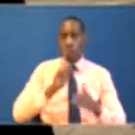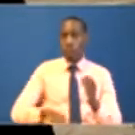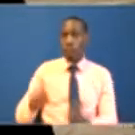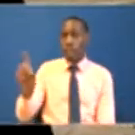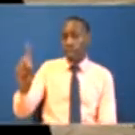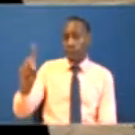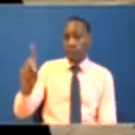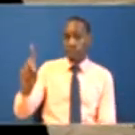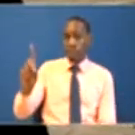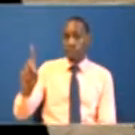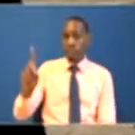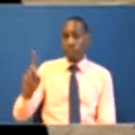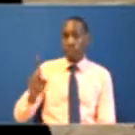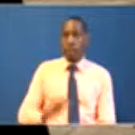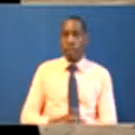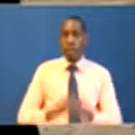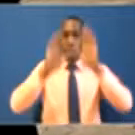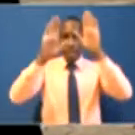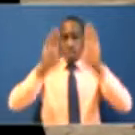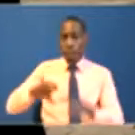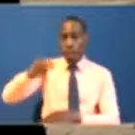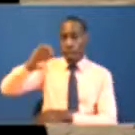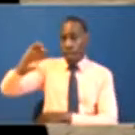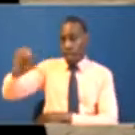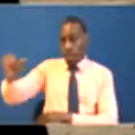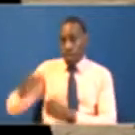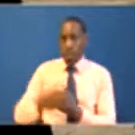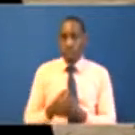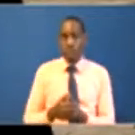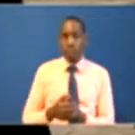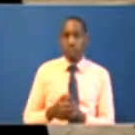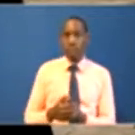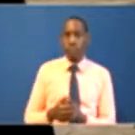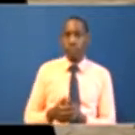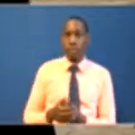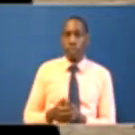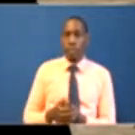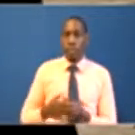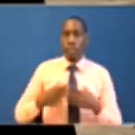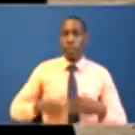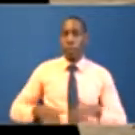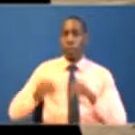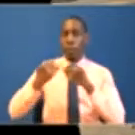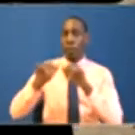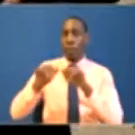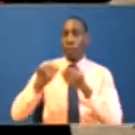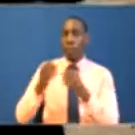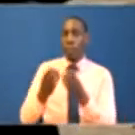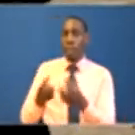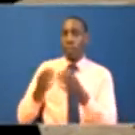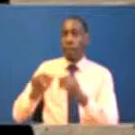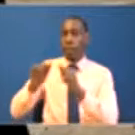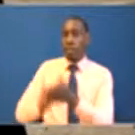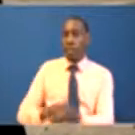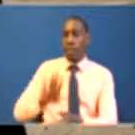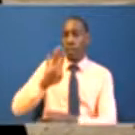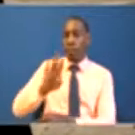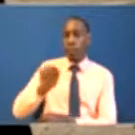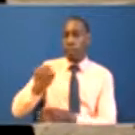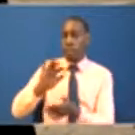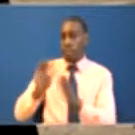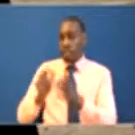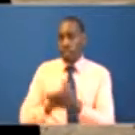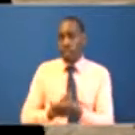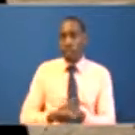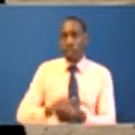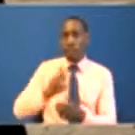nairobi uh just as a critical count as it is um home to millions of kenyans four point something million of them uh